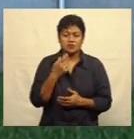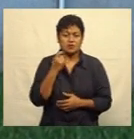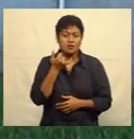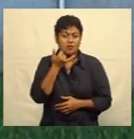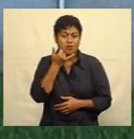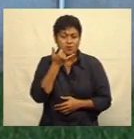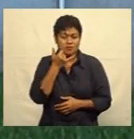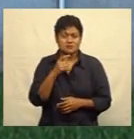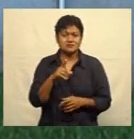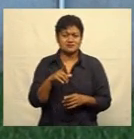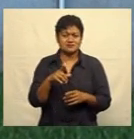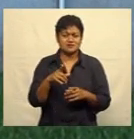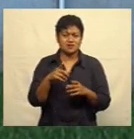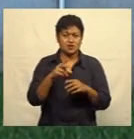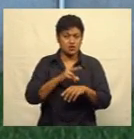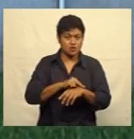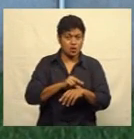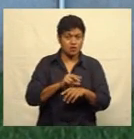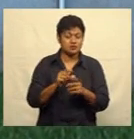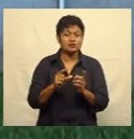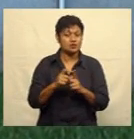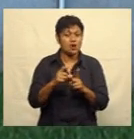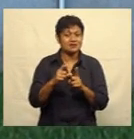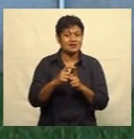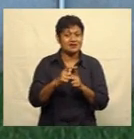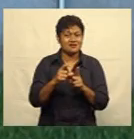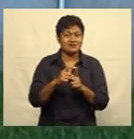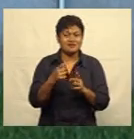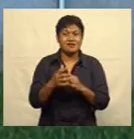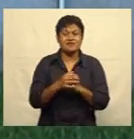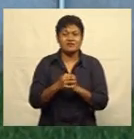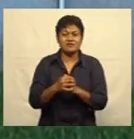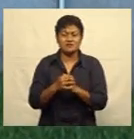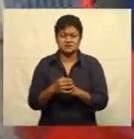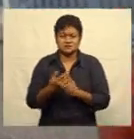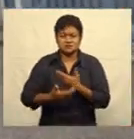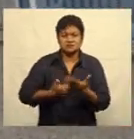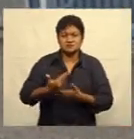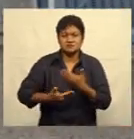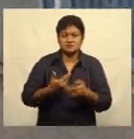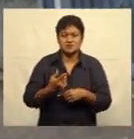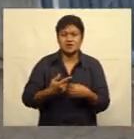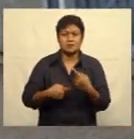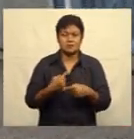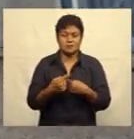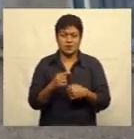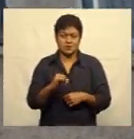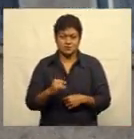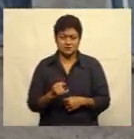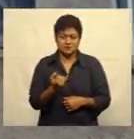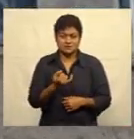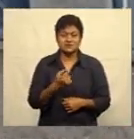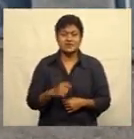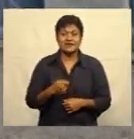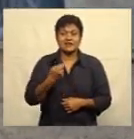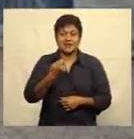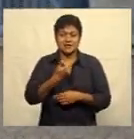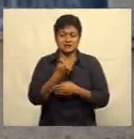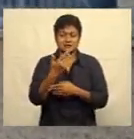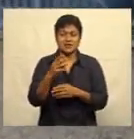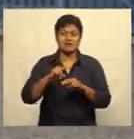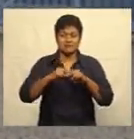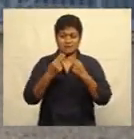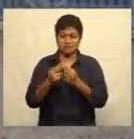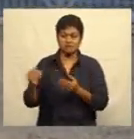colleagues who informed the head of the UN Food Program about the alleged incident. He said the next day his family arrived in